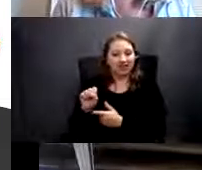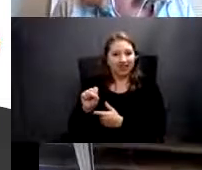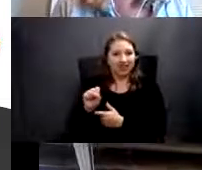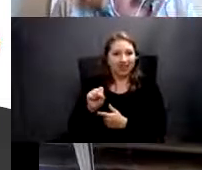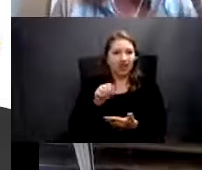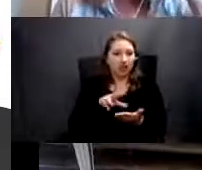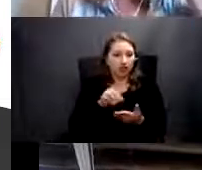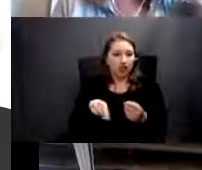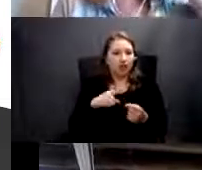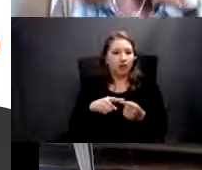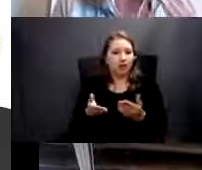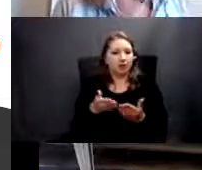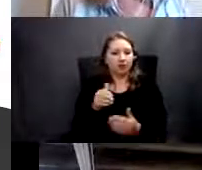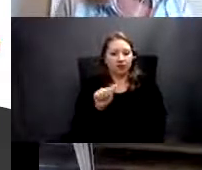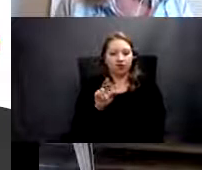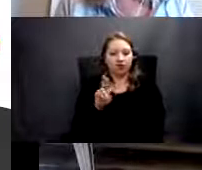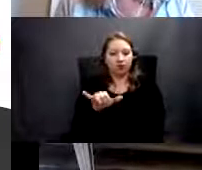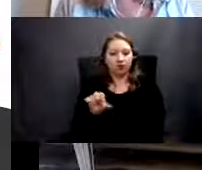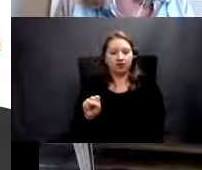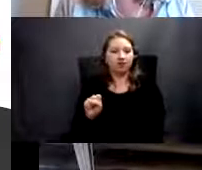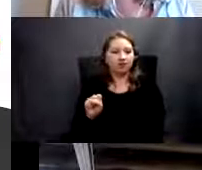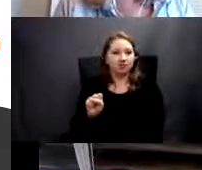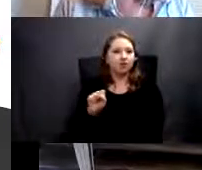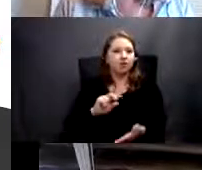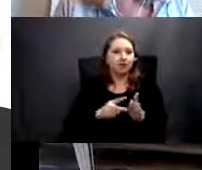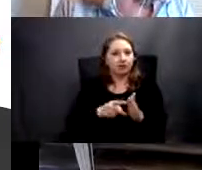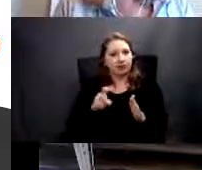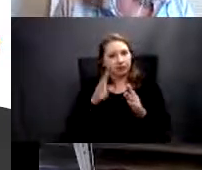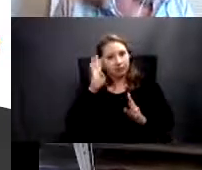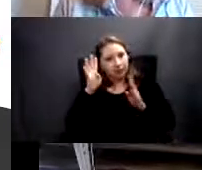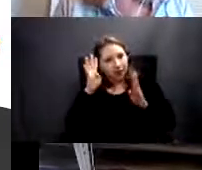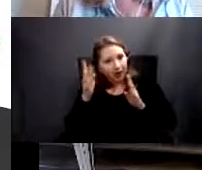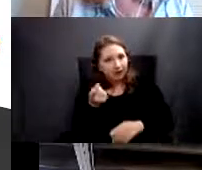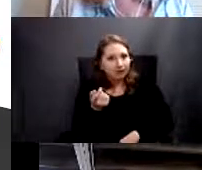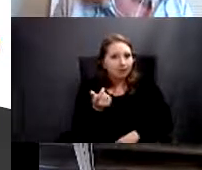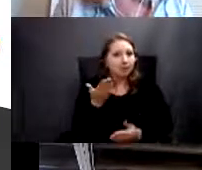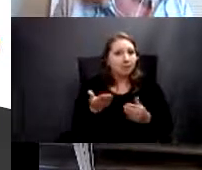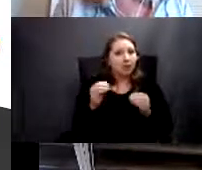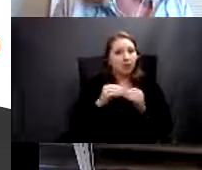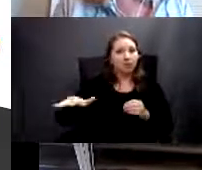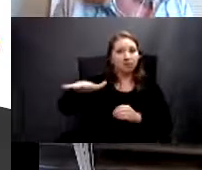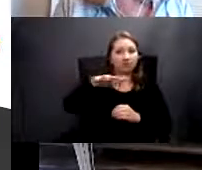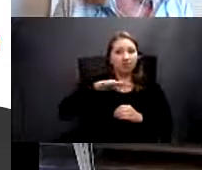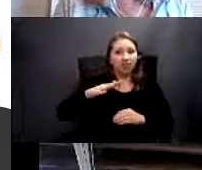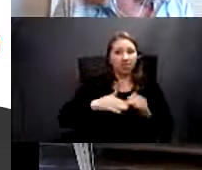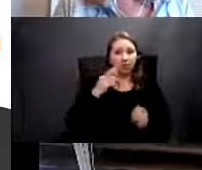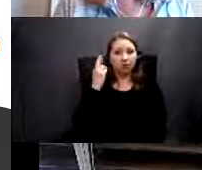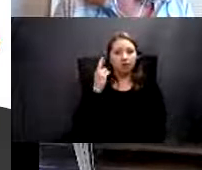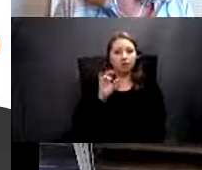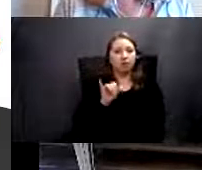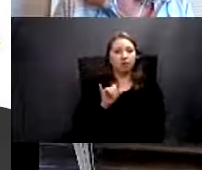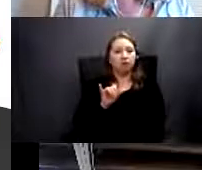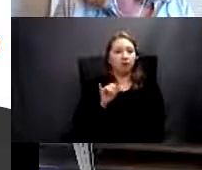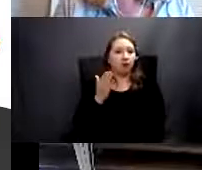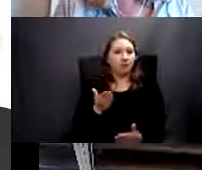arrays. And so you may need to get creative. There might be more out there than you realize, and you might be looking